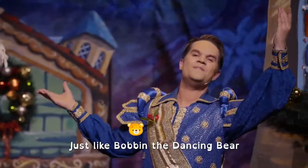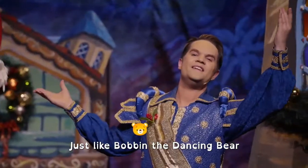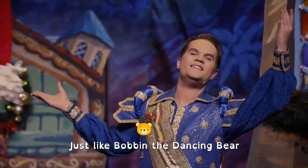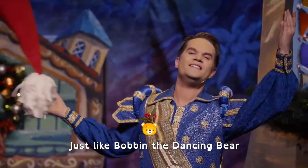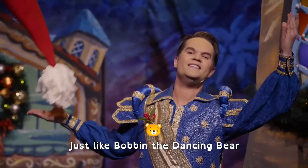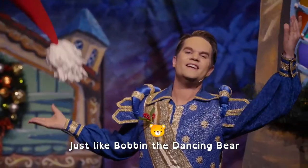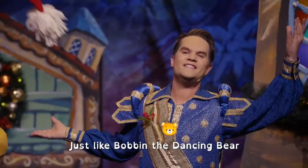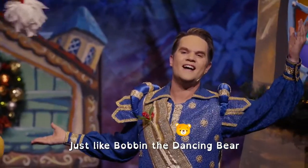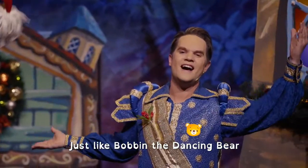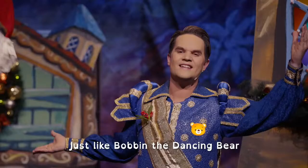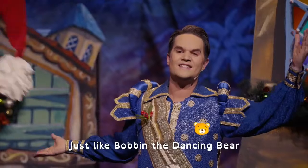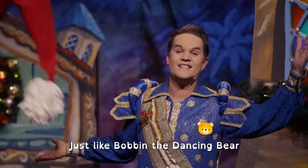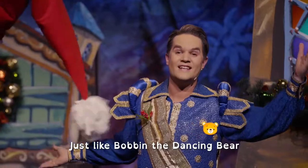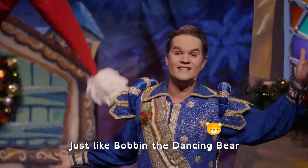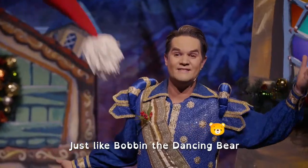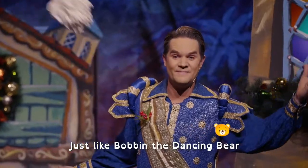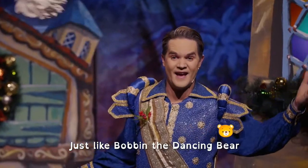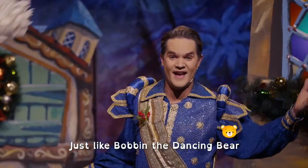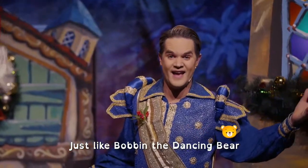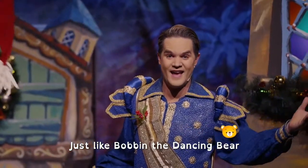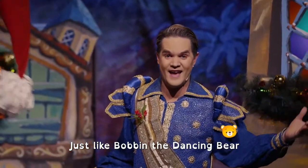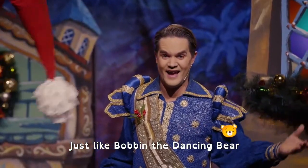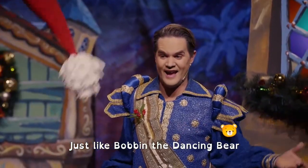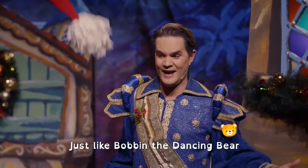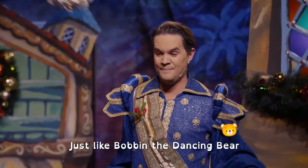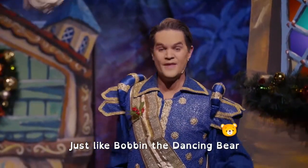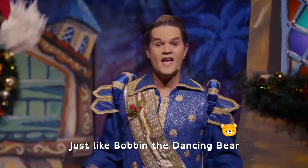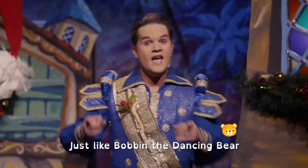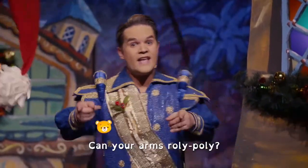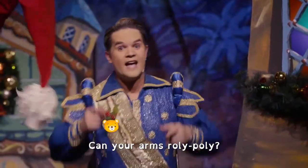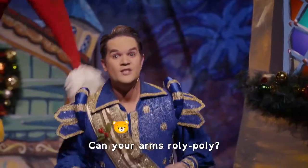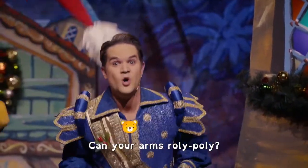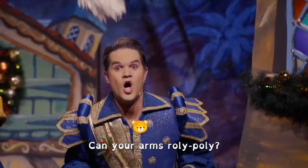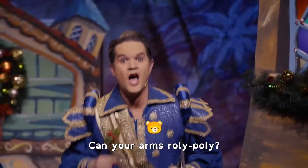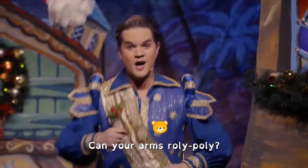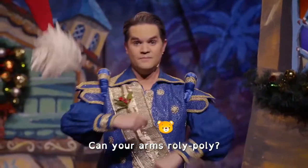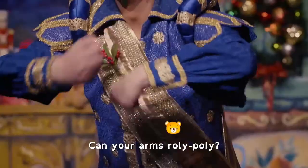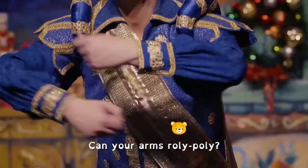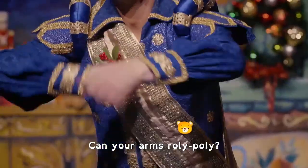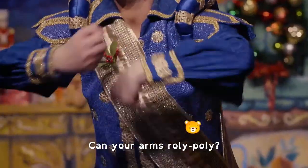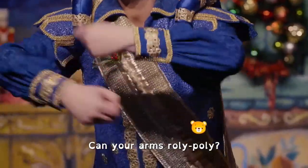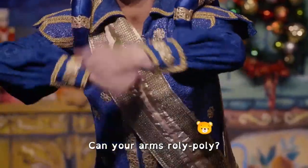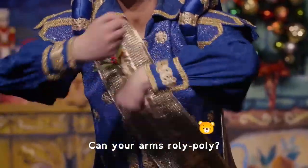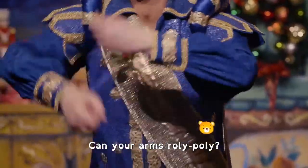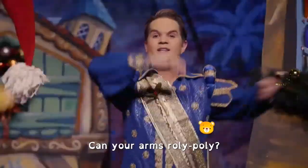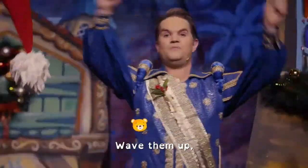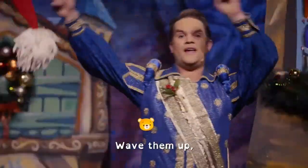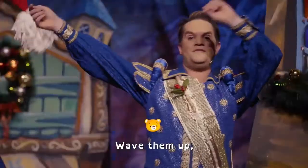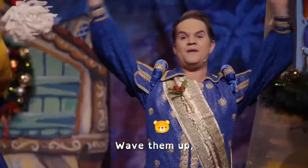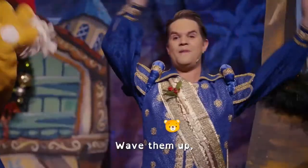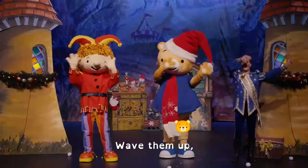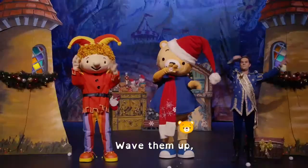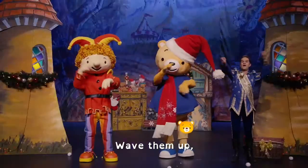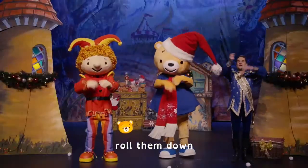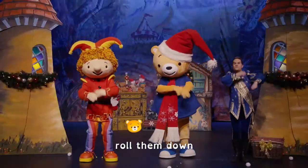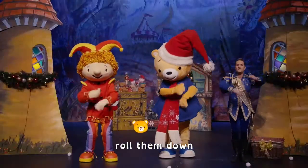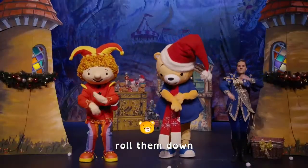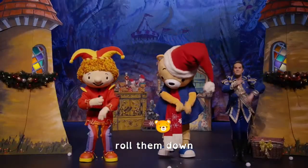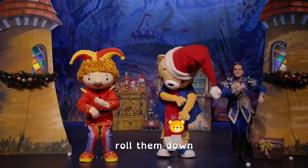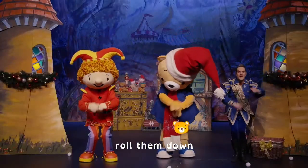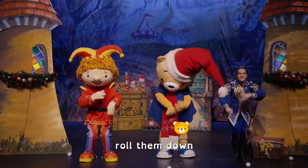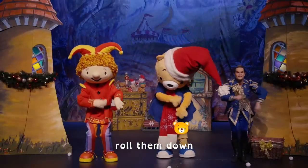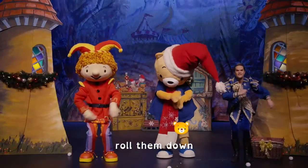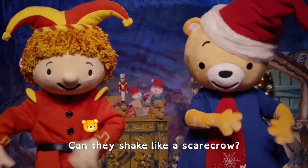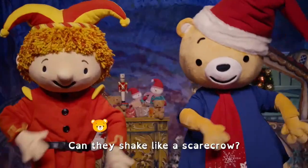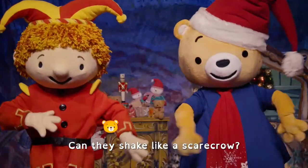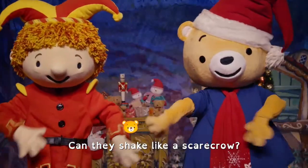like Bobbin the Dancing Bear? Can your arms roly-poly, wave them up, roll